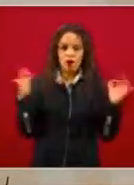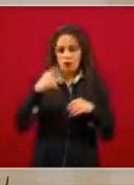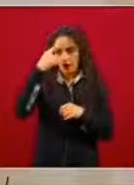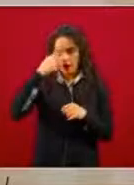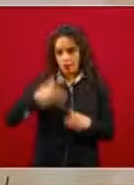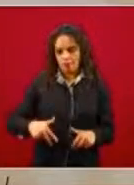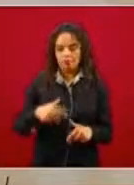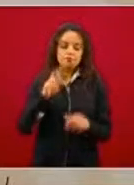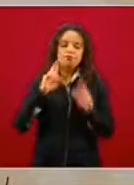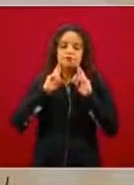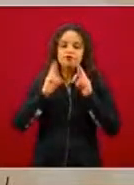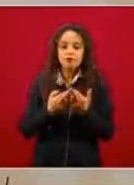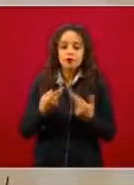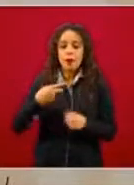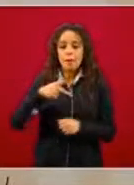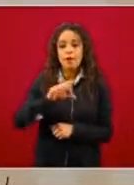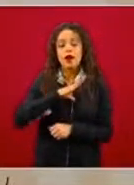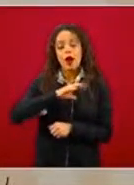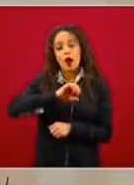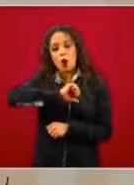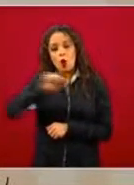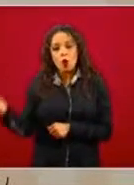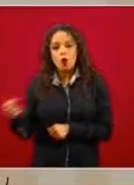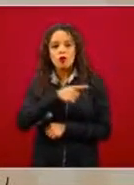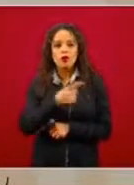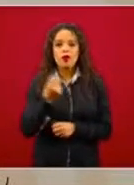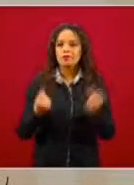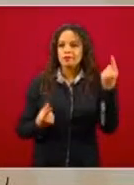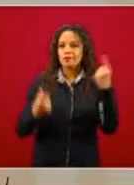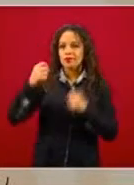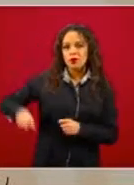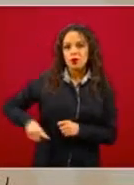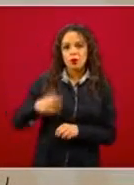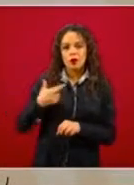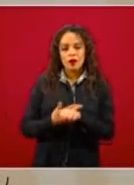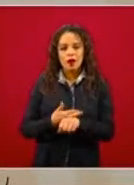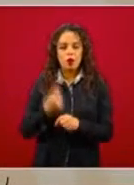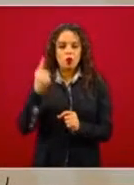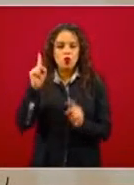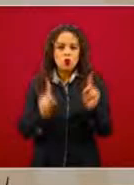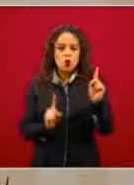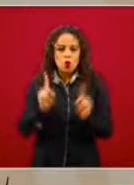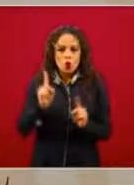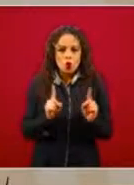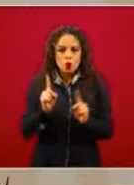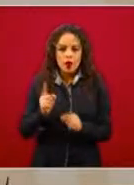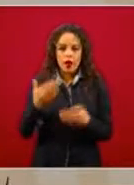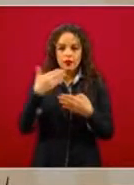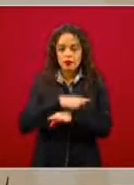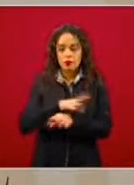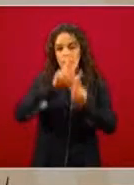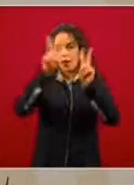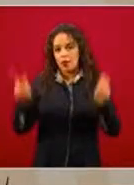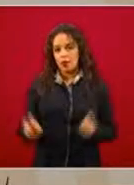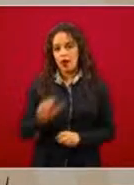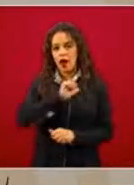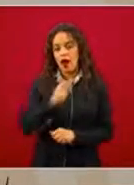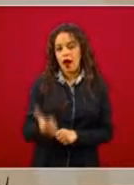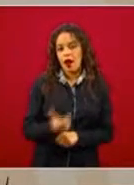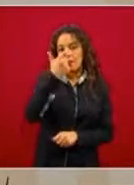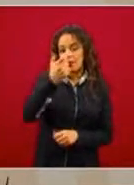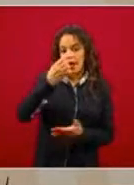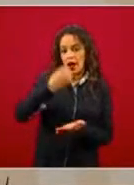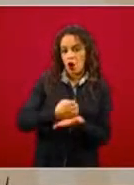And we did talk about COVID-19, which was the main reason we have this meeting, and other different concerns on the